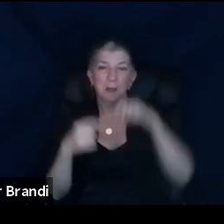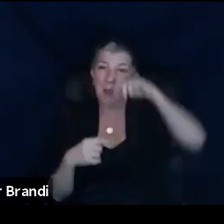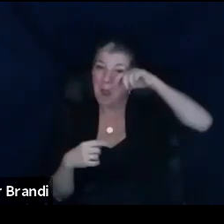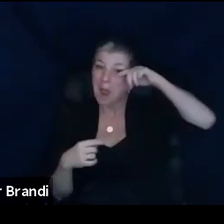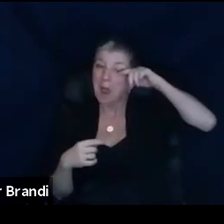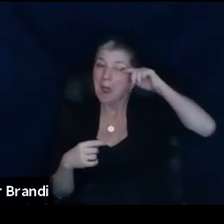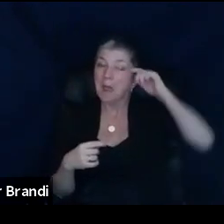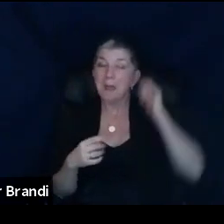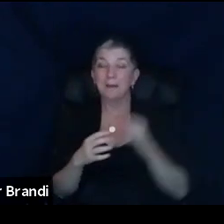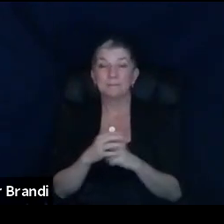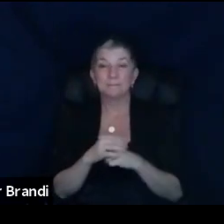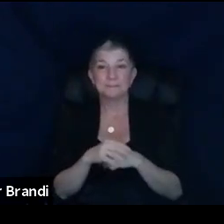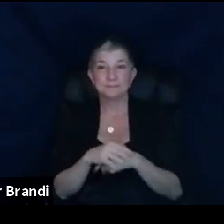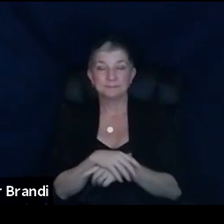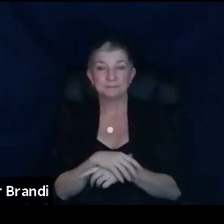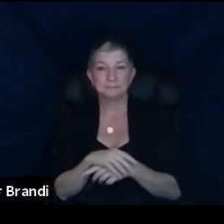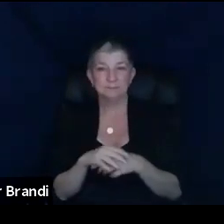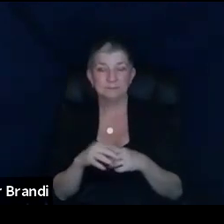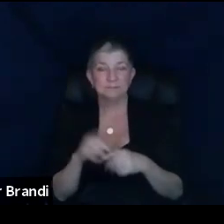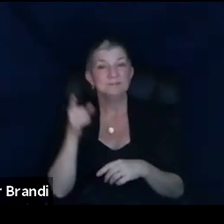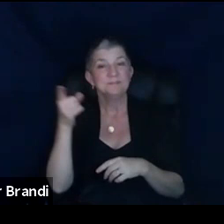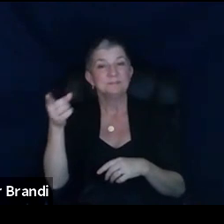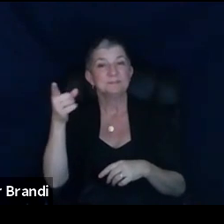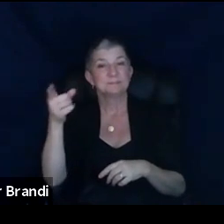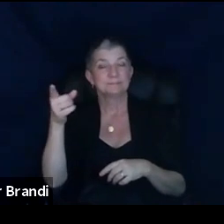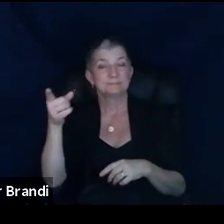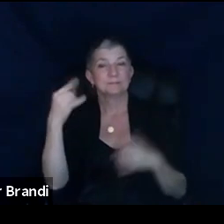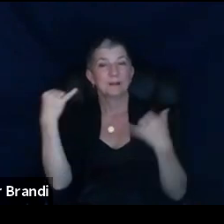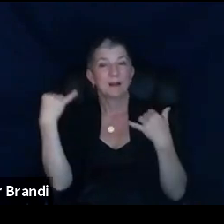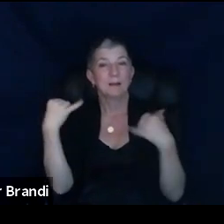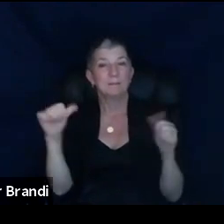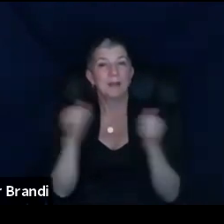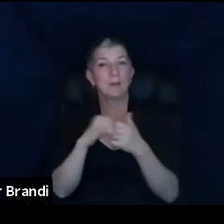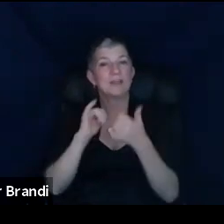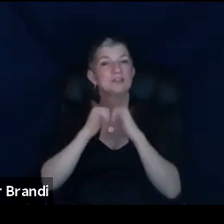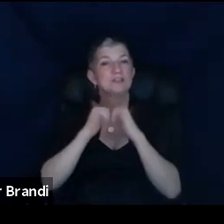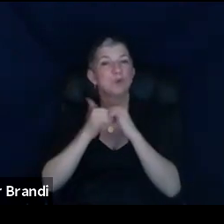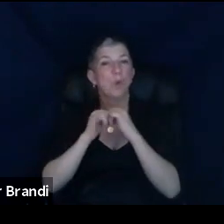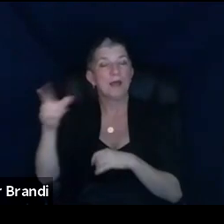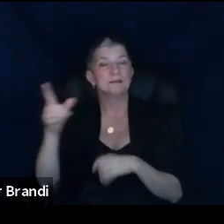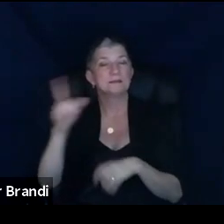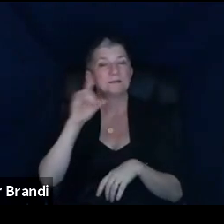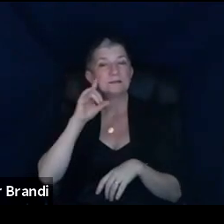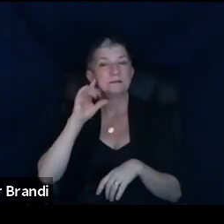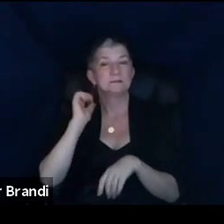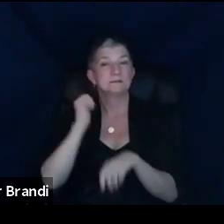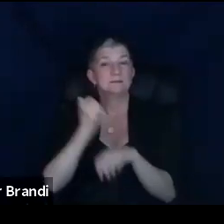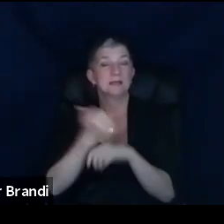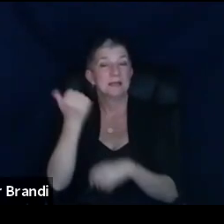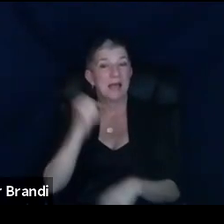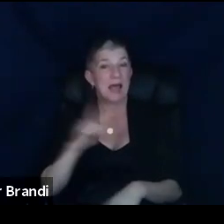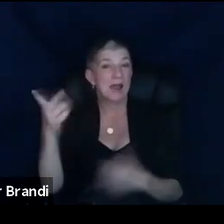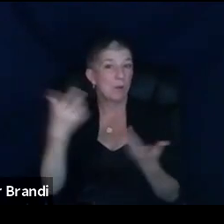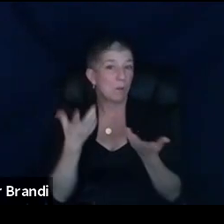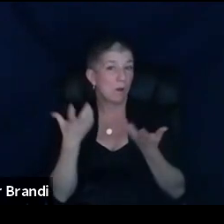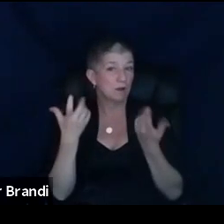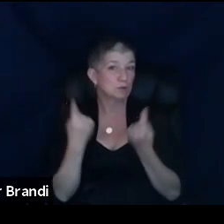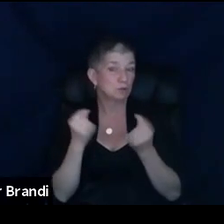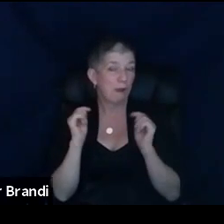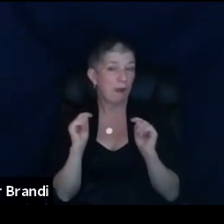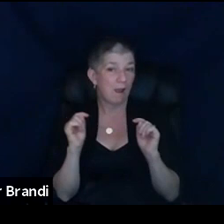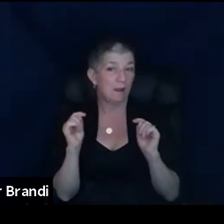And he was playing with his toys and just sat there saying, does anybody want to try